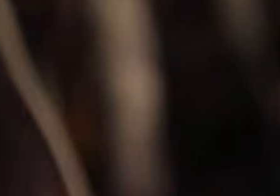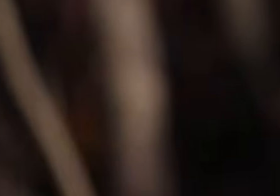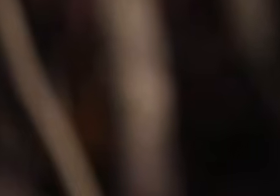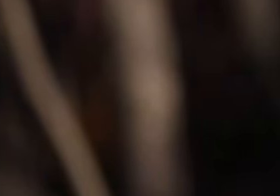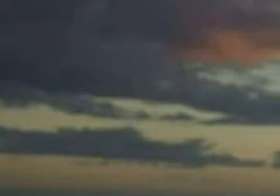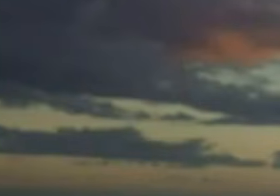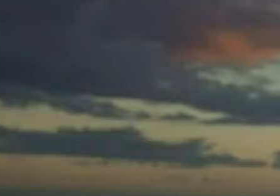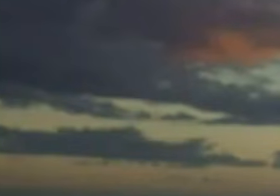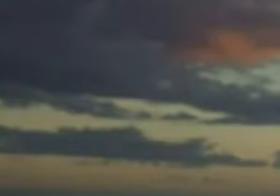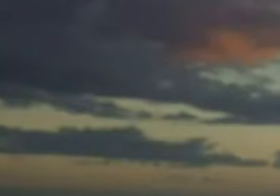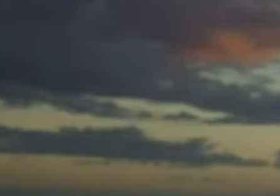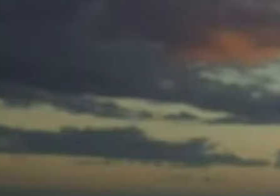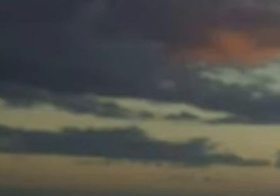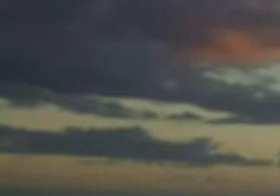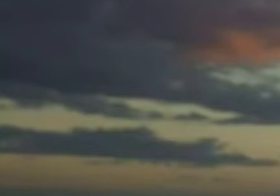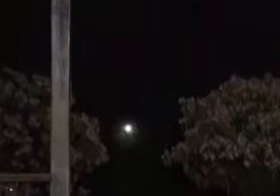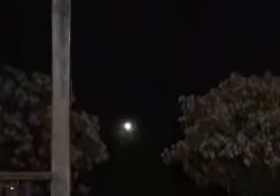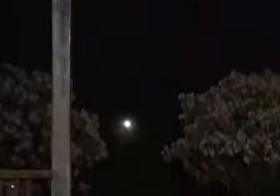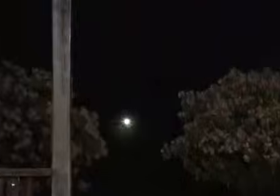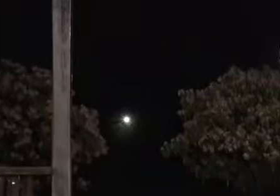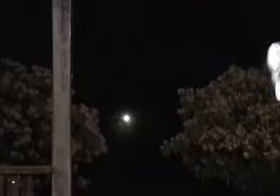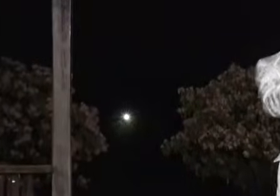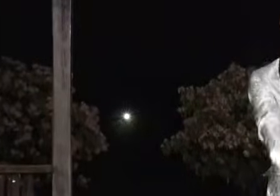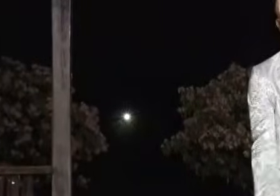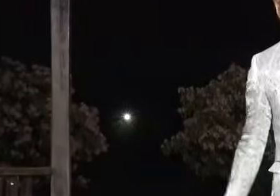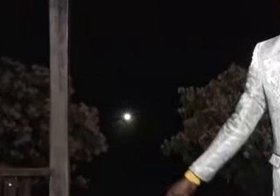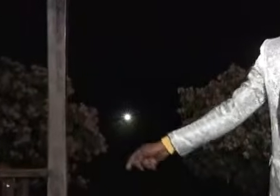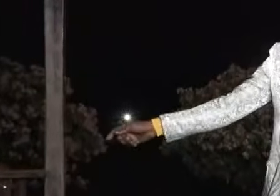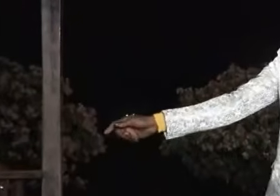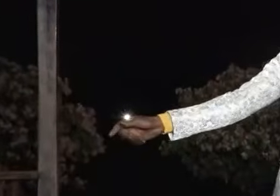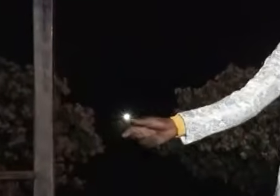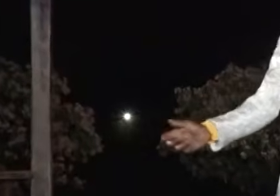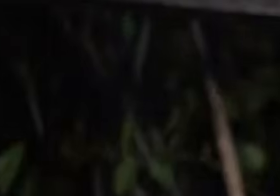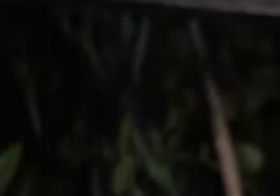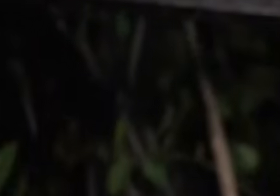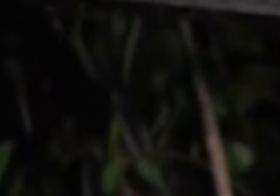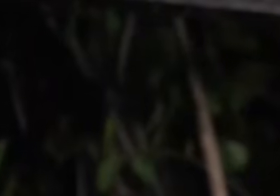teeth. I saw your mouth are for you,